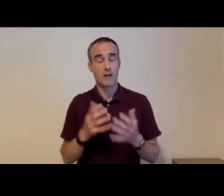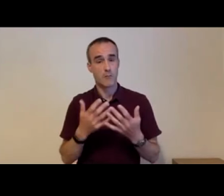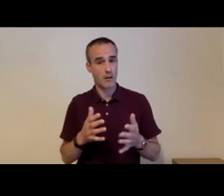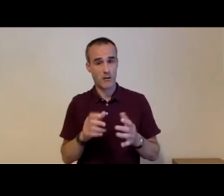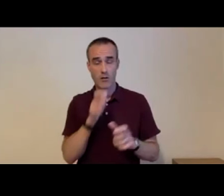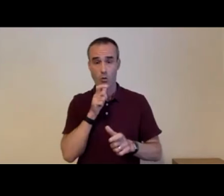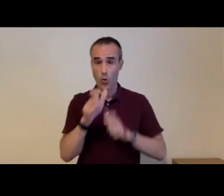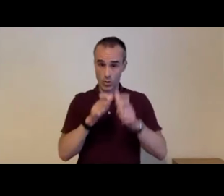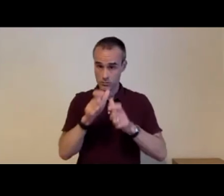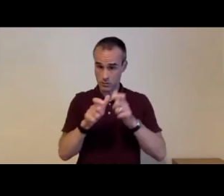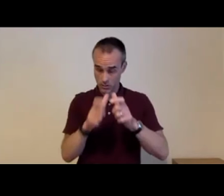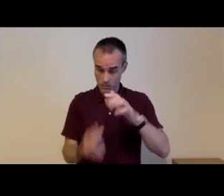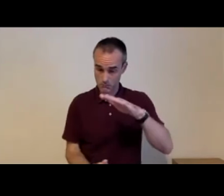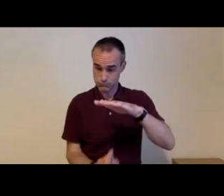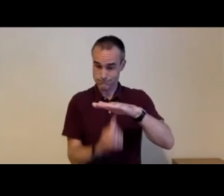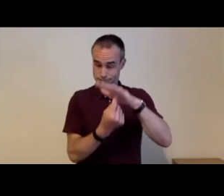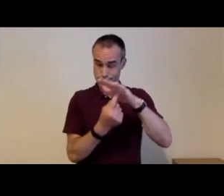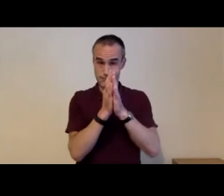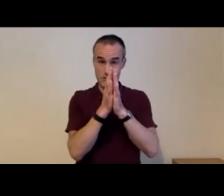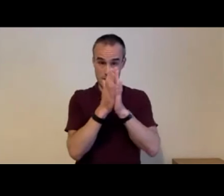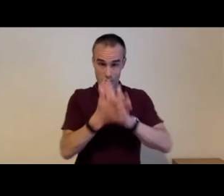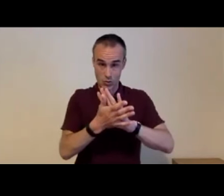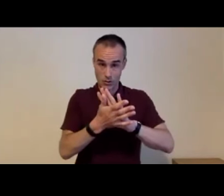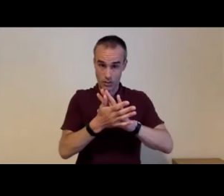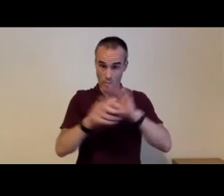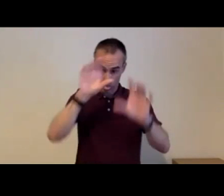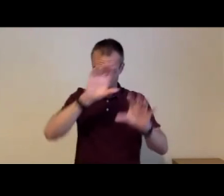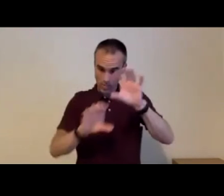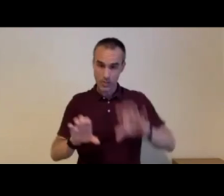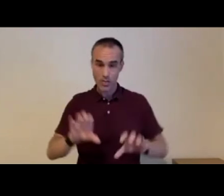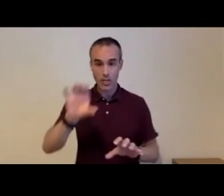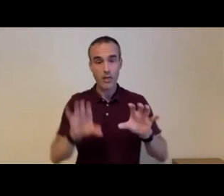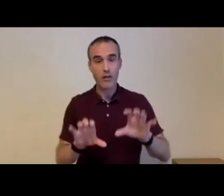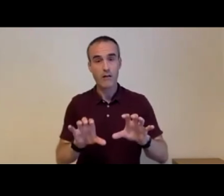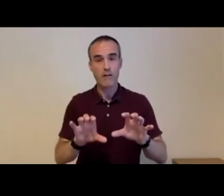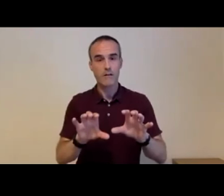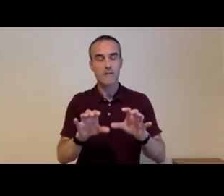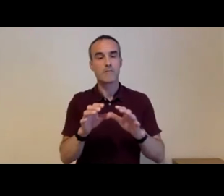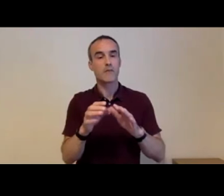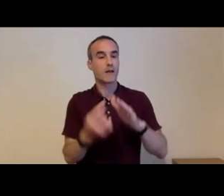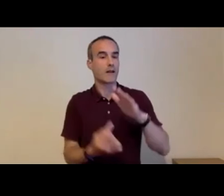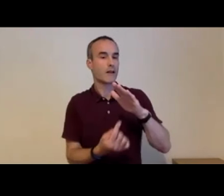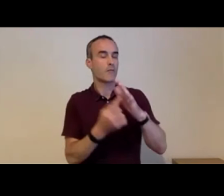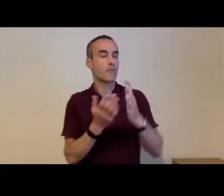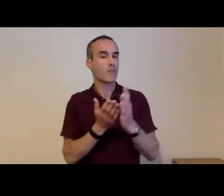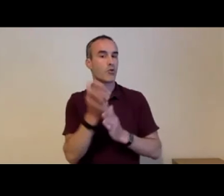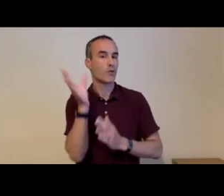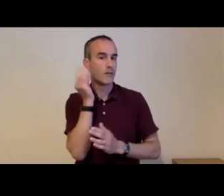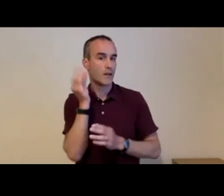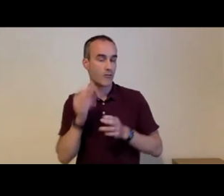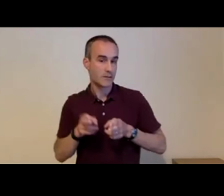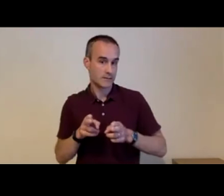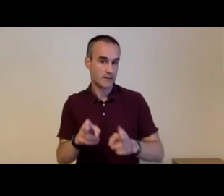of the major disorders that can happen in terms of the hearing system, each with a